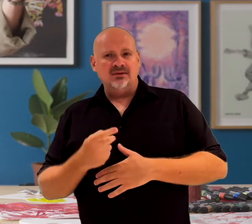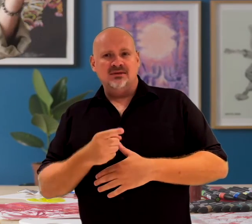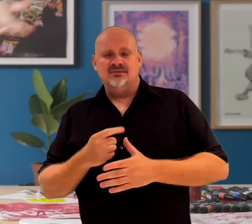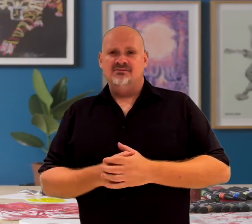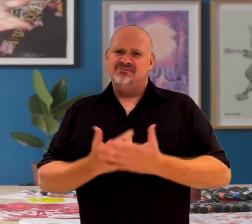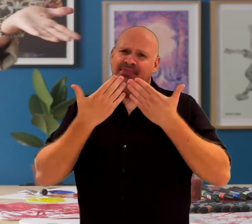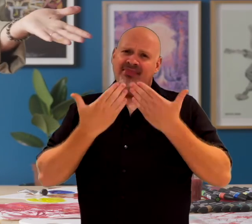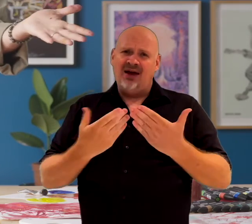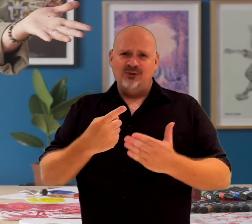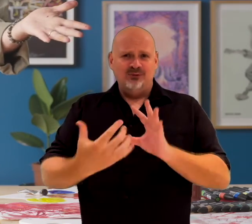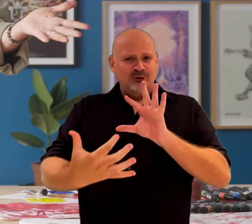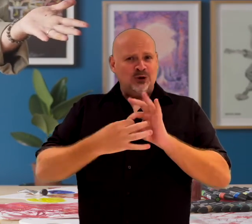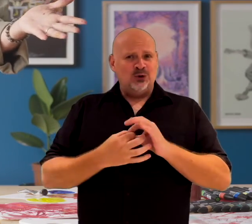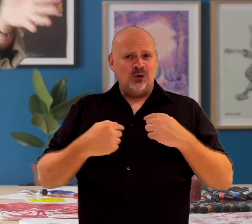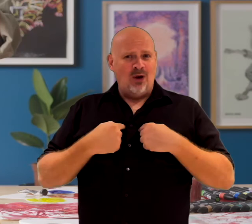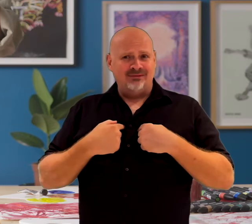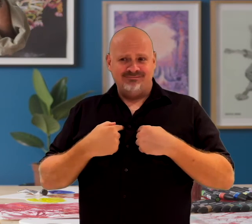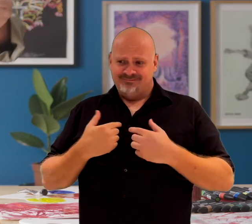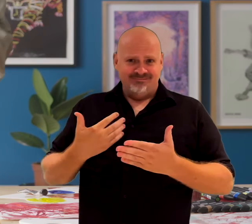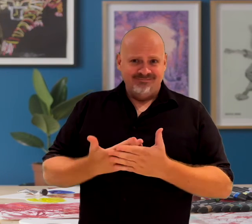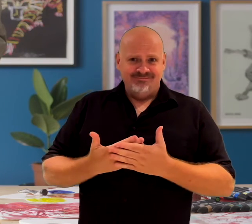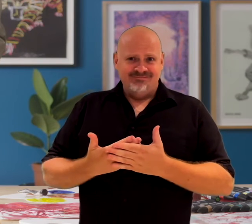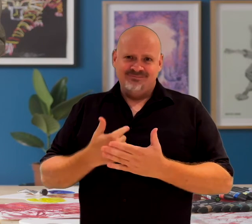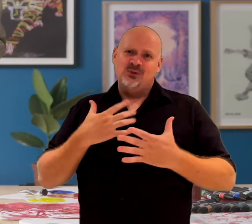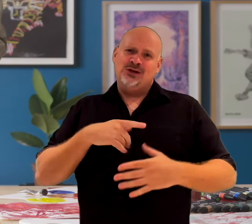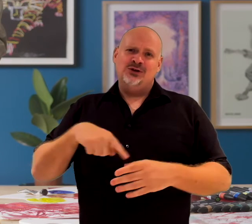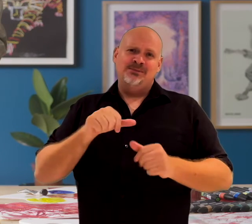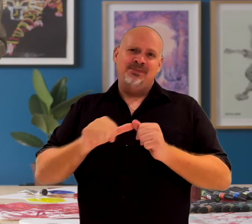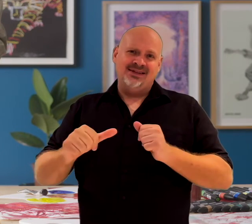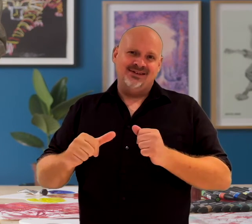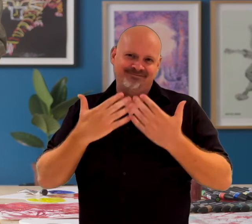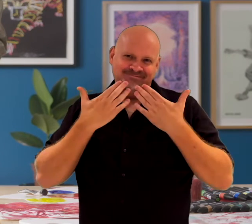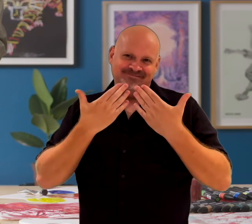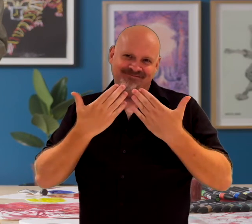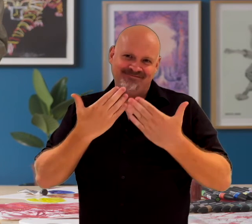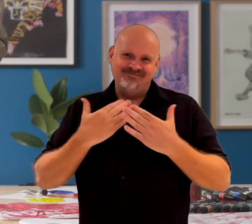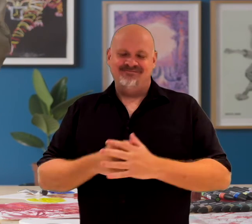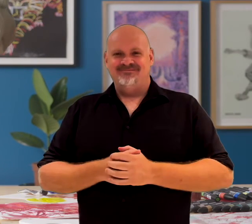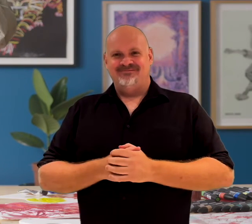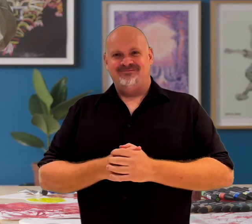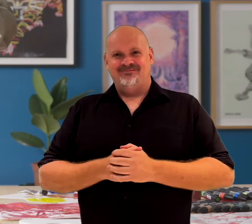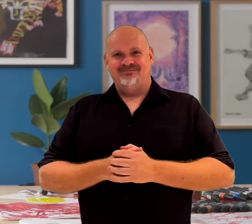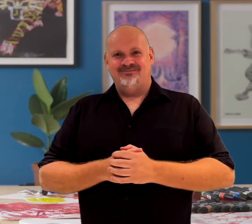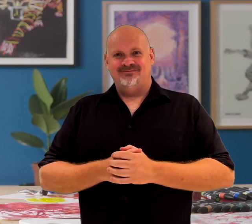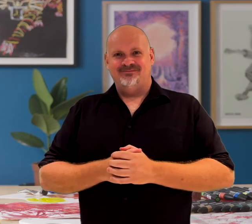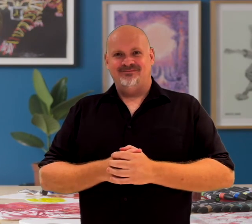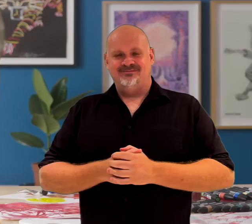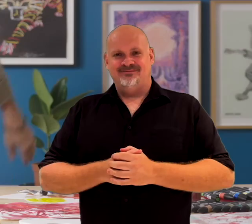how it just becomes this beautiful piece of art. So thank you for joining me on this journey, and I wish you the best. Lots of love.